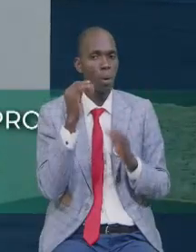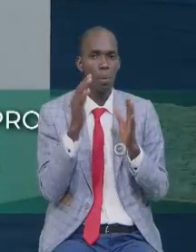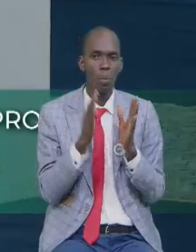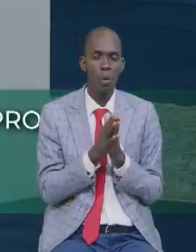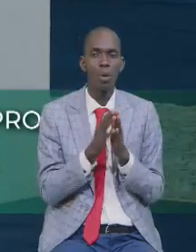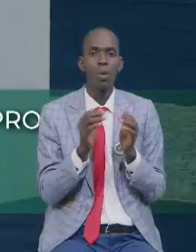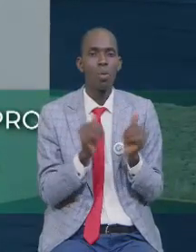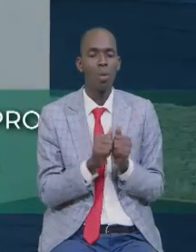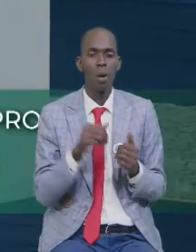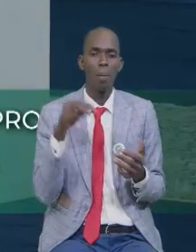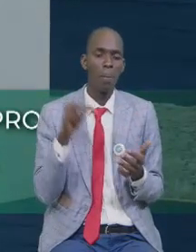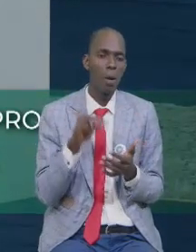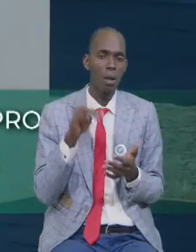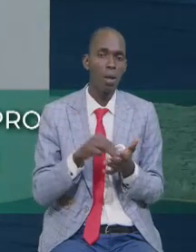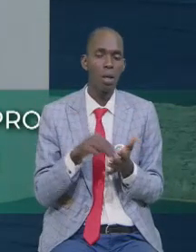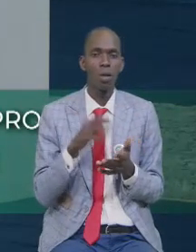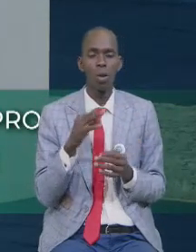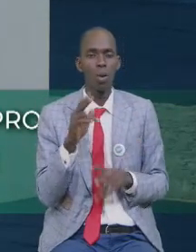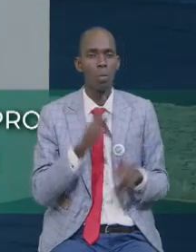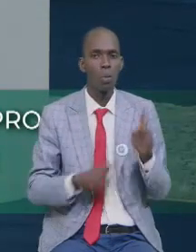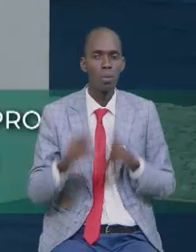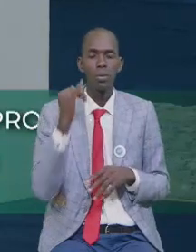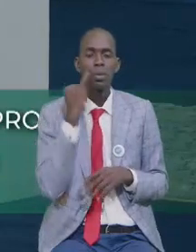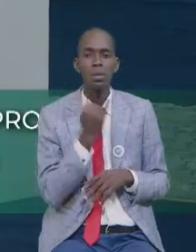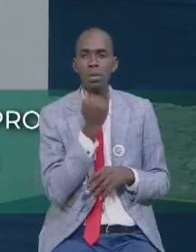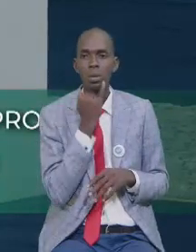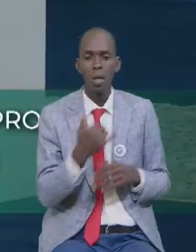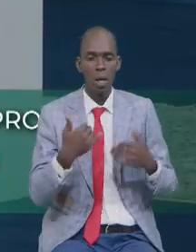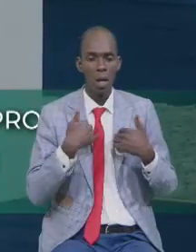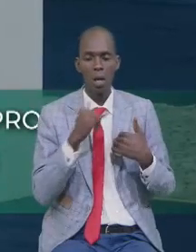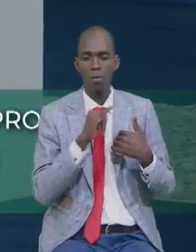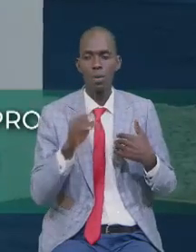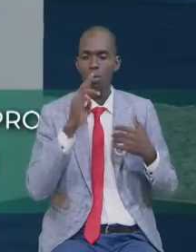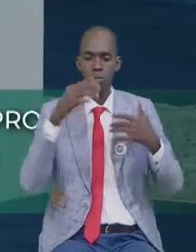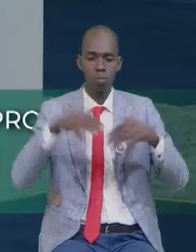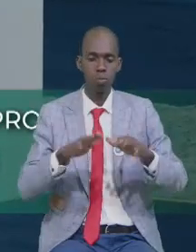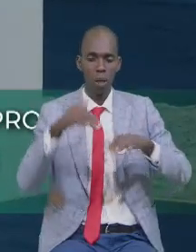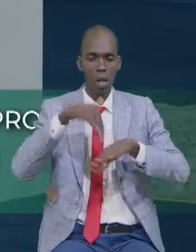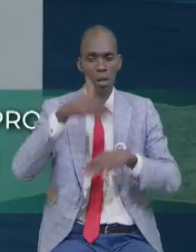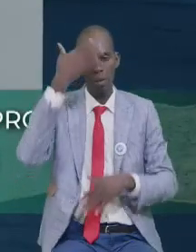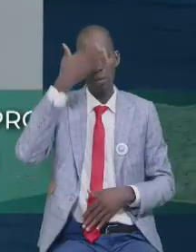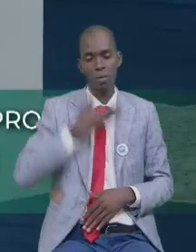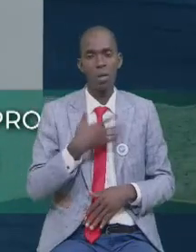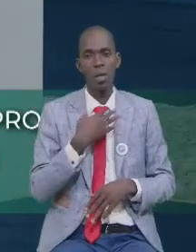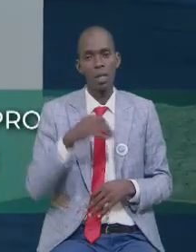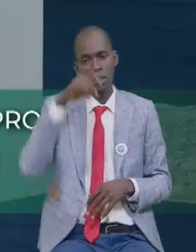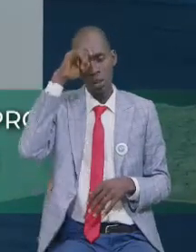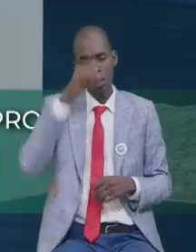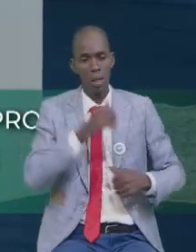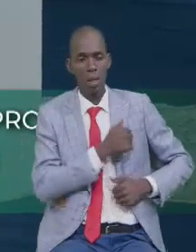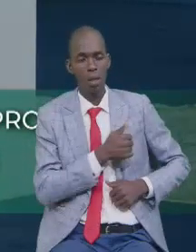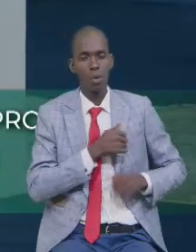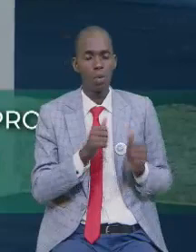of people, Israelites, having the sea in front and the Egyptian army with their chariots